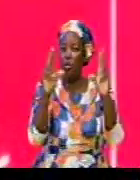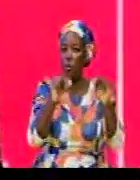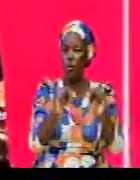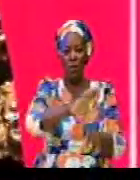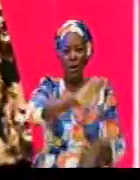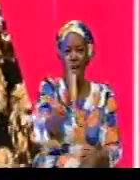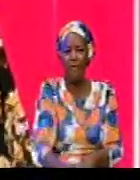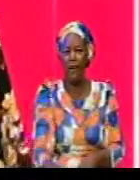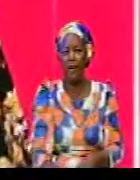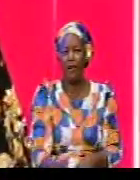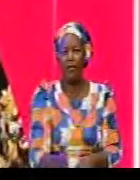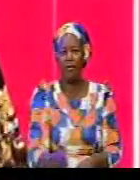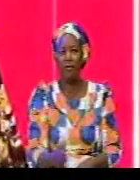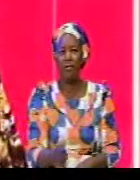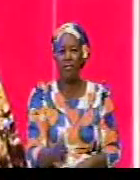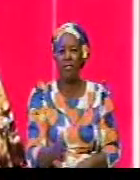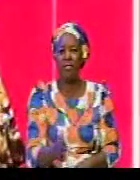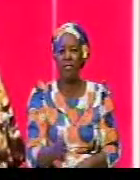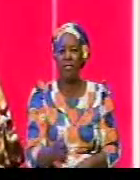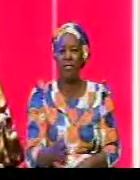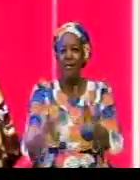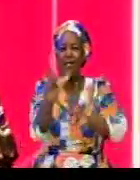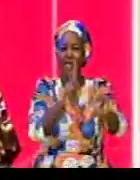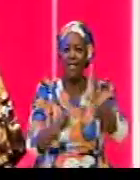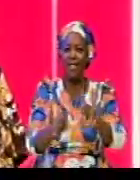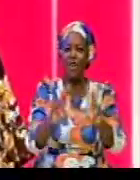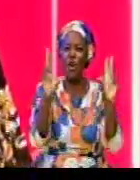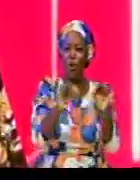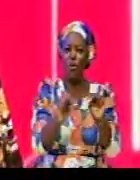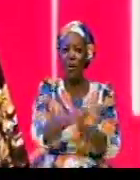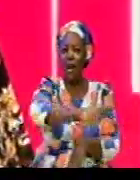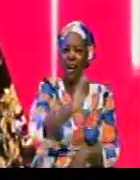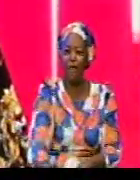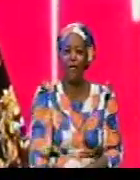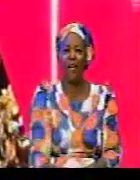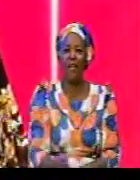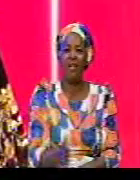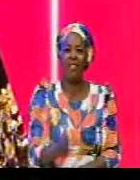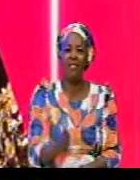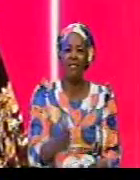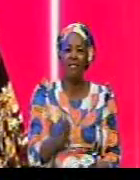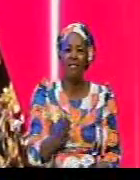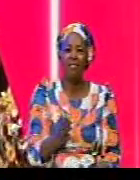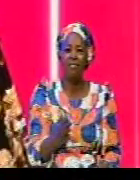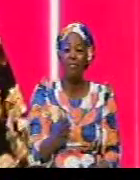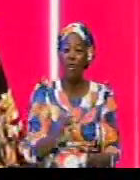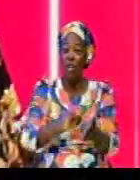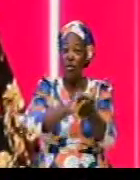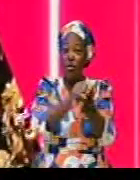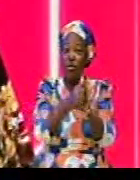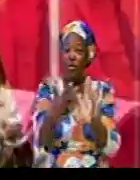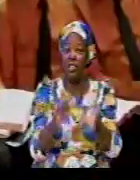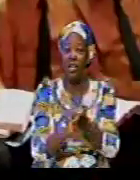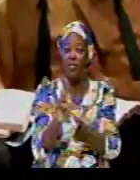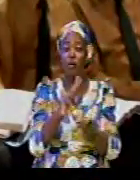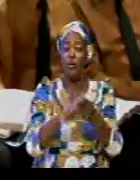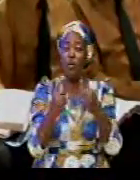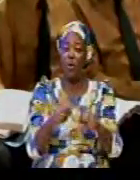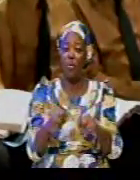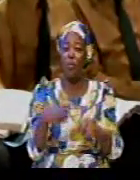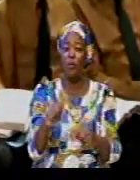your mouth. But if you say, no, never. You didn't say that.